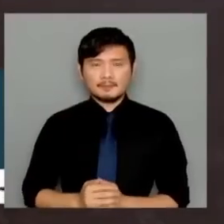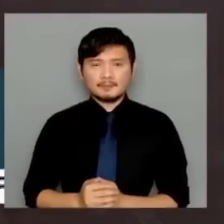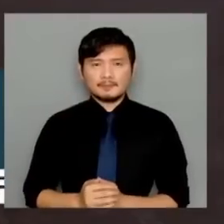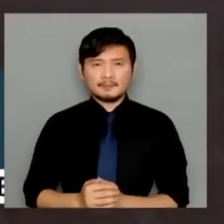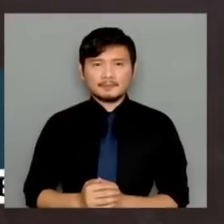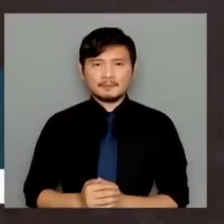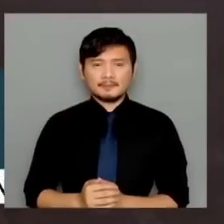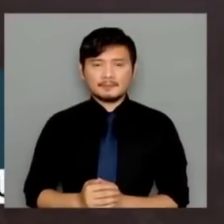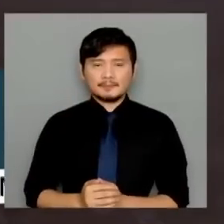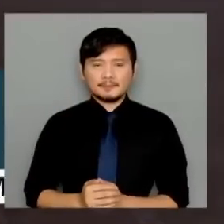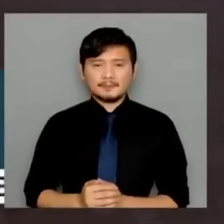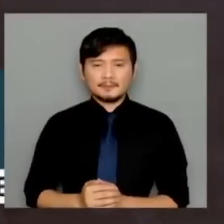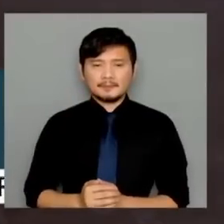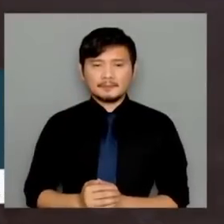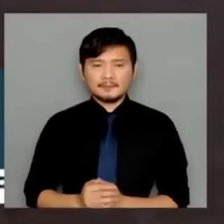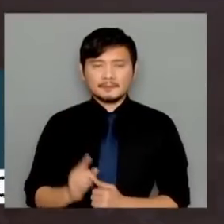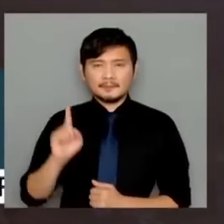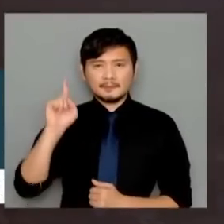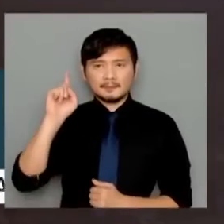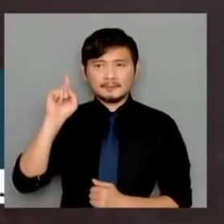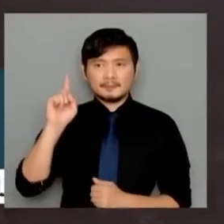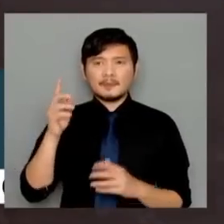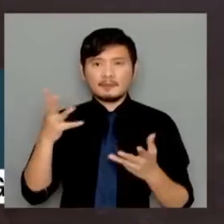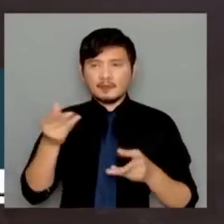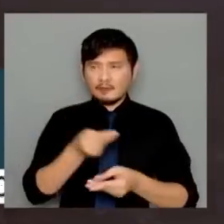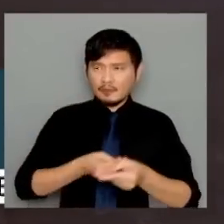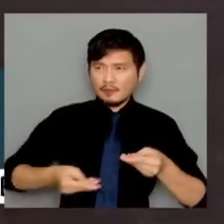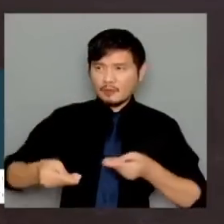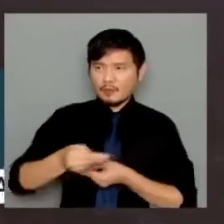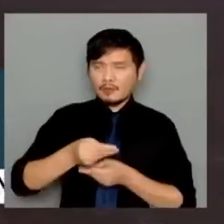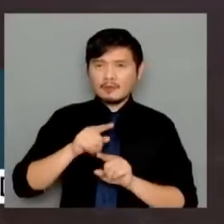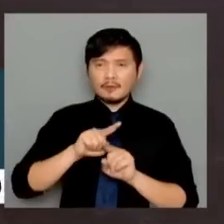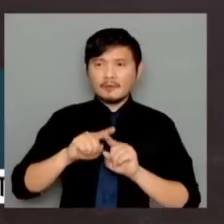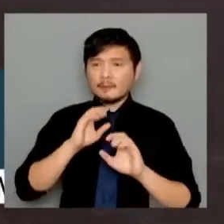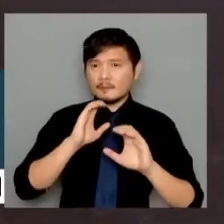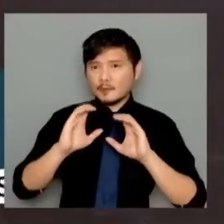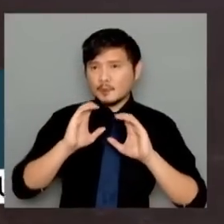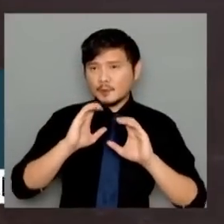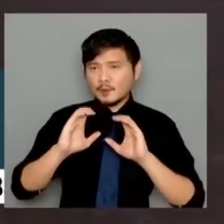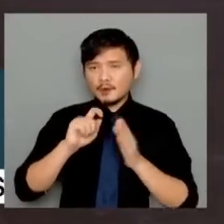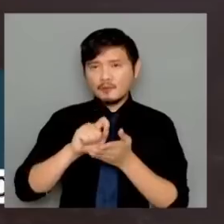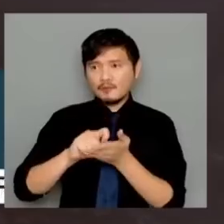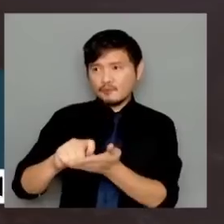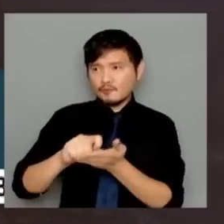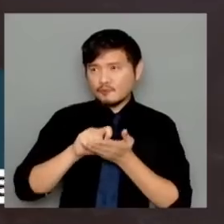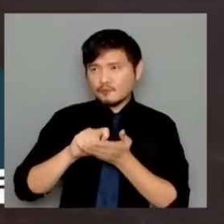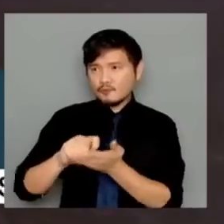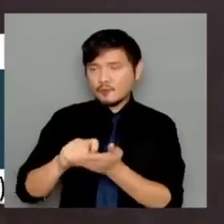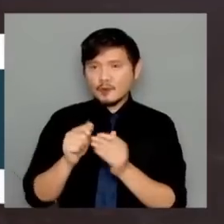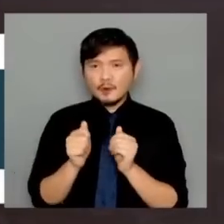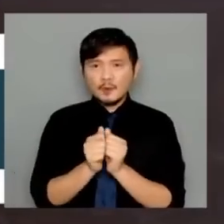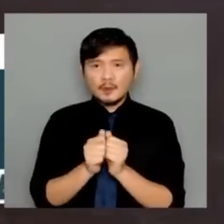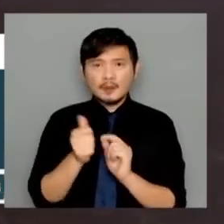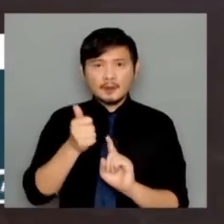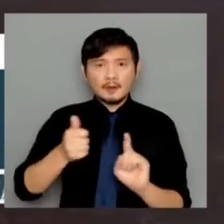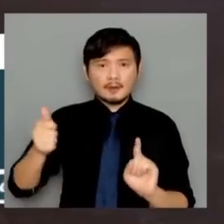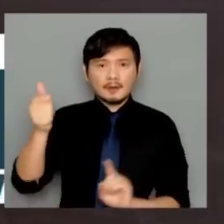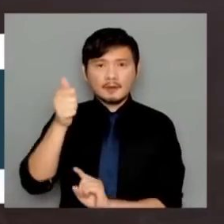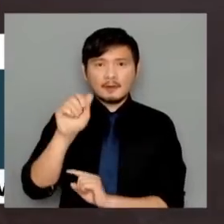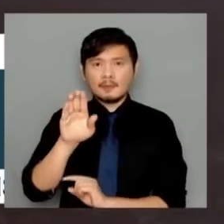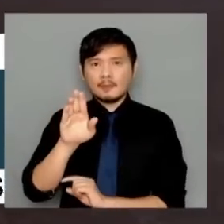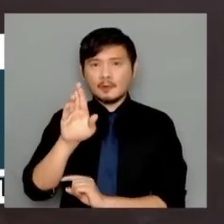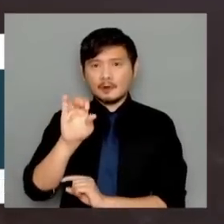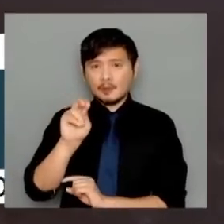Nakailang exchange of communications na kami, written communications na kami ni Secretary Briones,